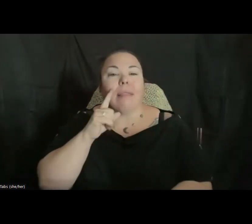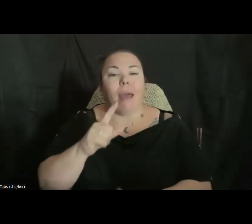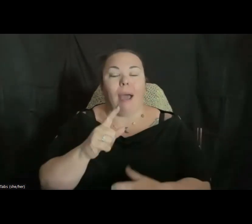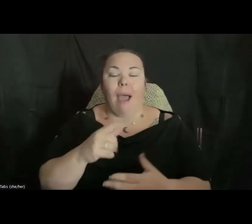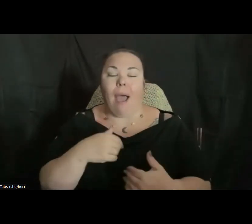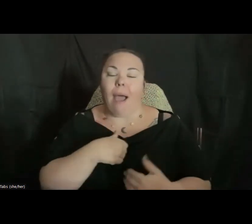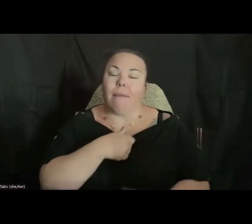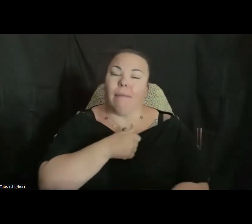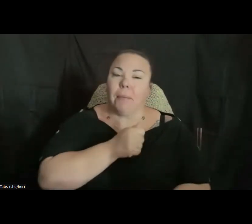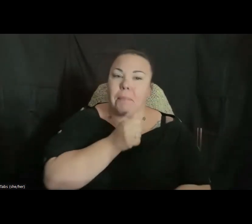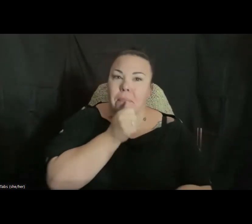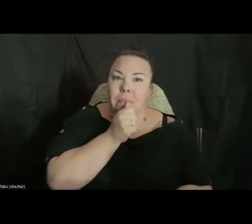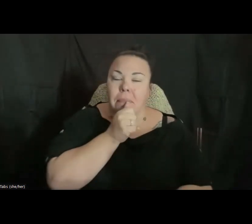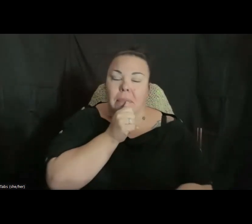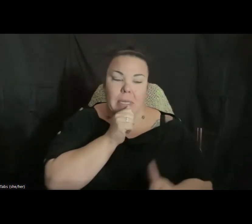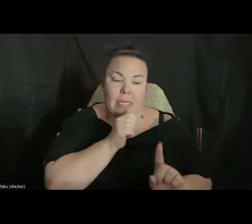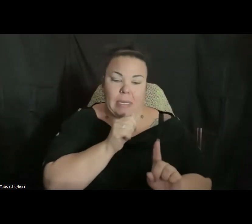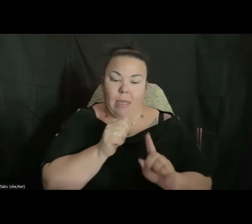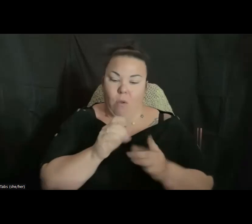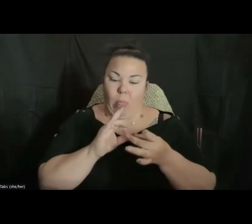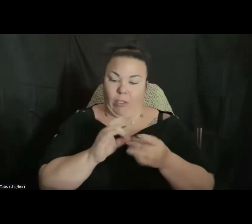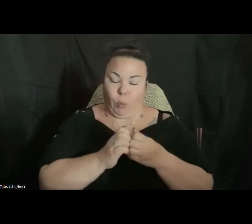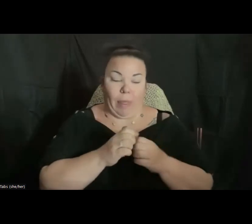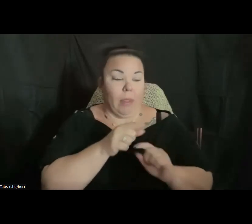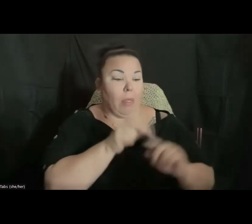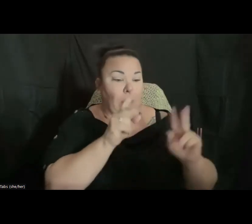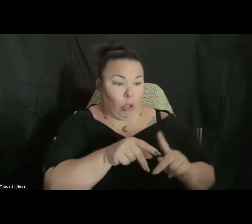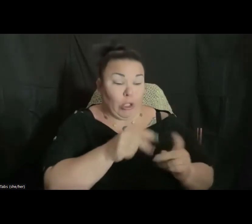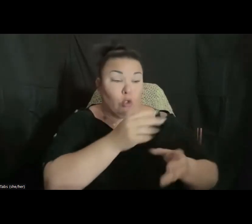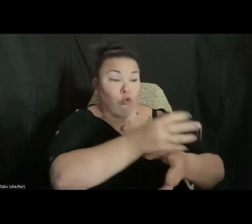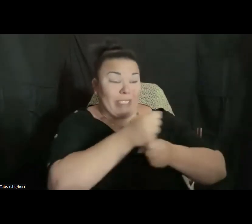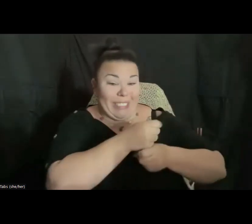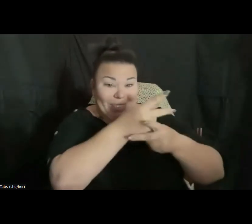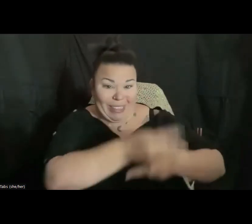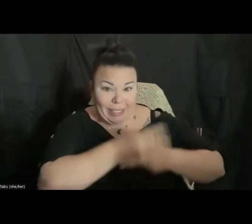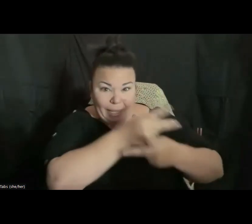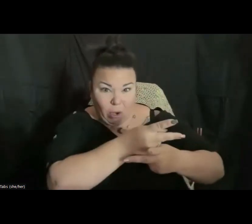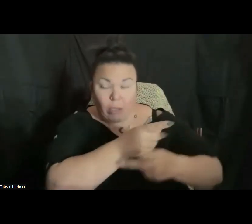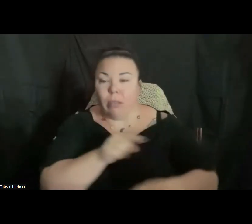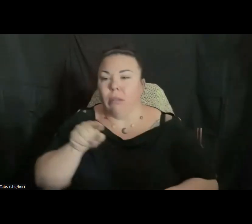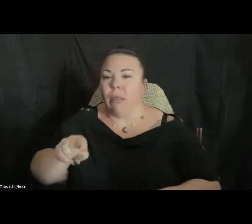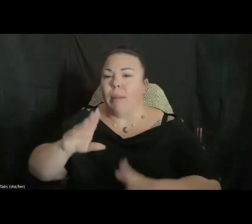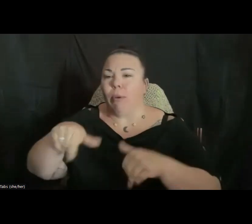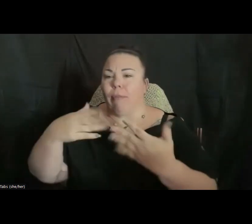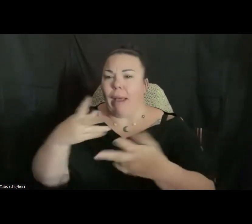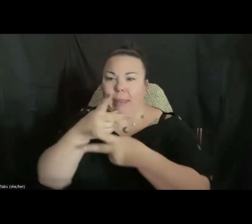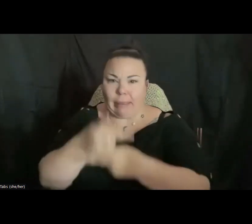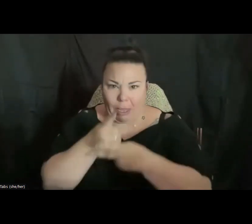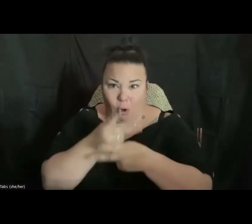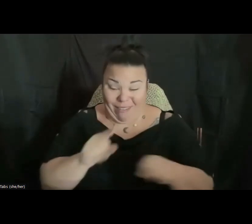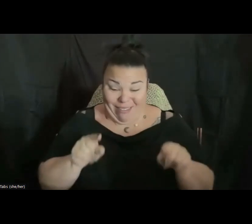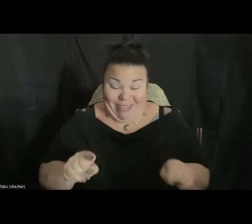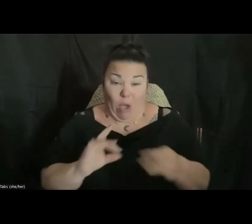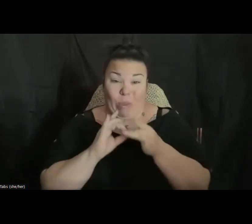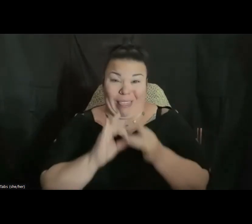and participating in care and the person giving the care. And so that relationship is different than any other